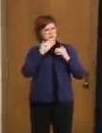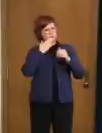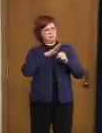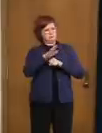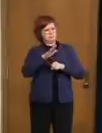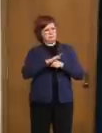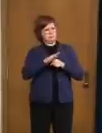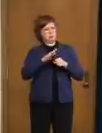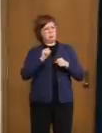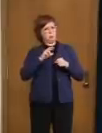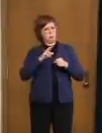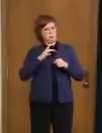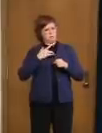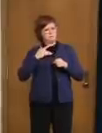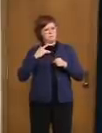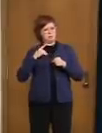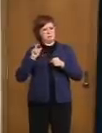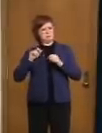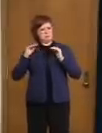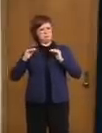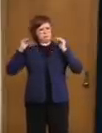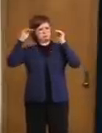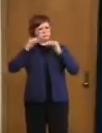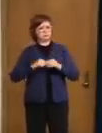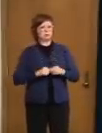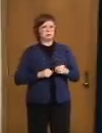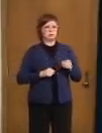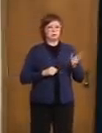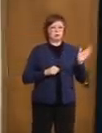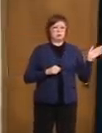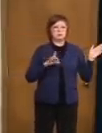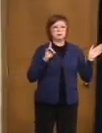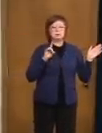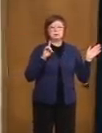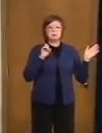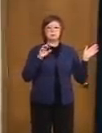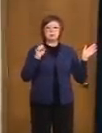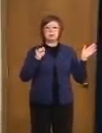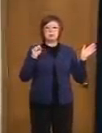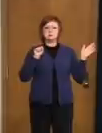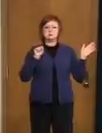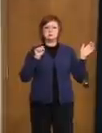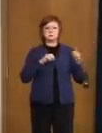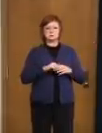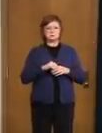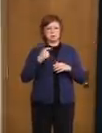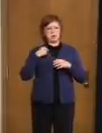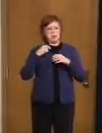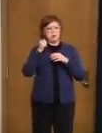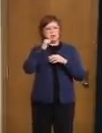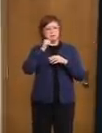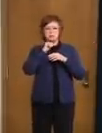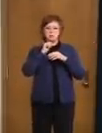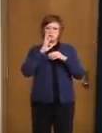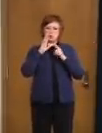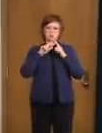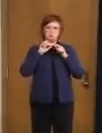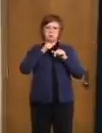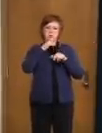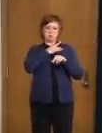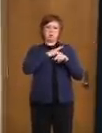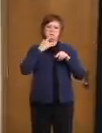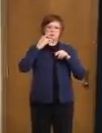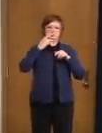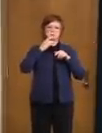throughout Saskatchewan, and I think we're seeing what I just described. We're seeing the outcomes of primarily gatherings that